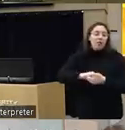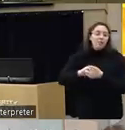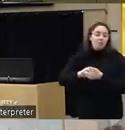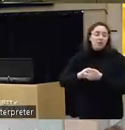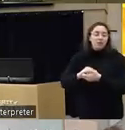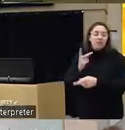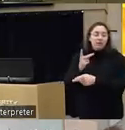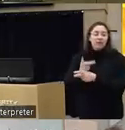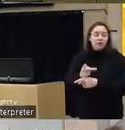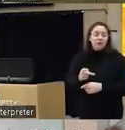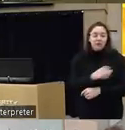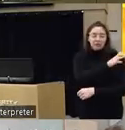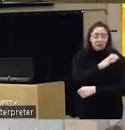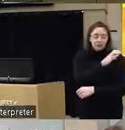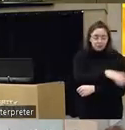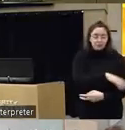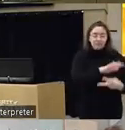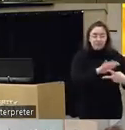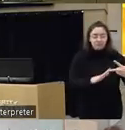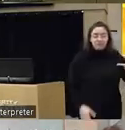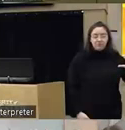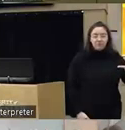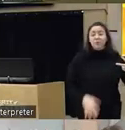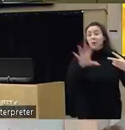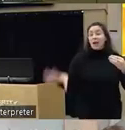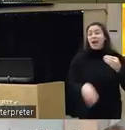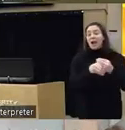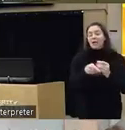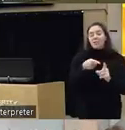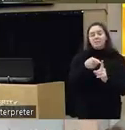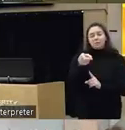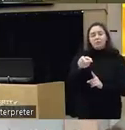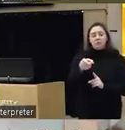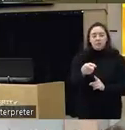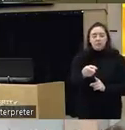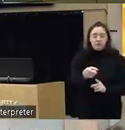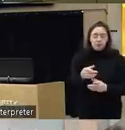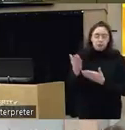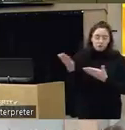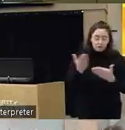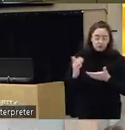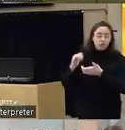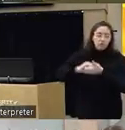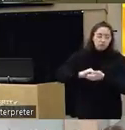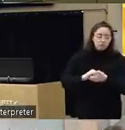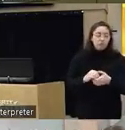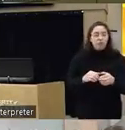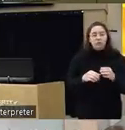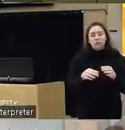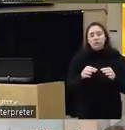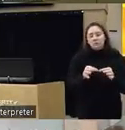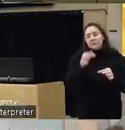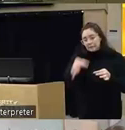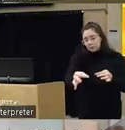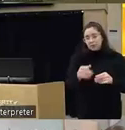clinician. And then we've added, of course, the specialty service connection with the relationship with the extension